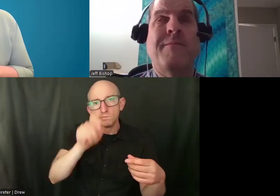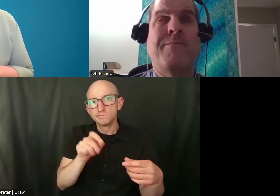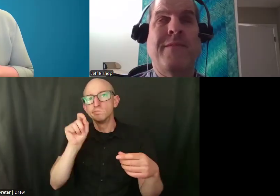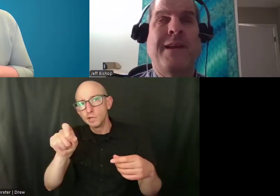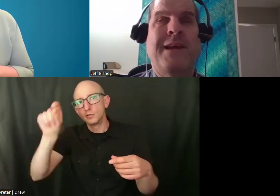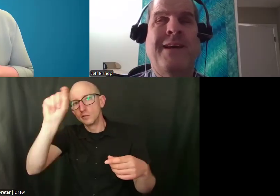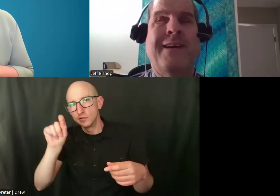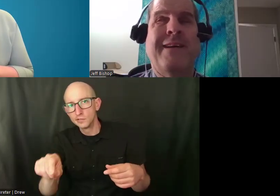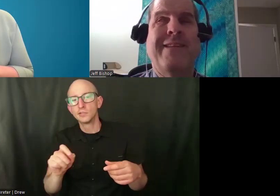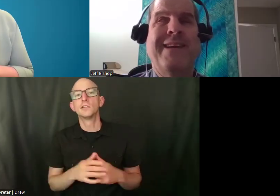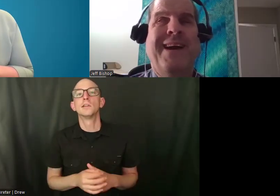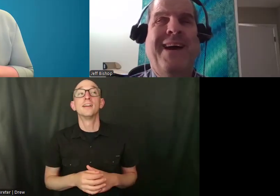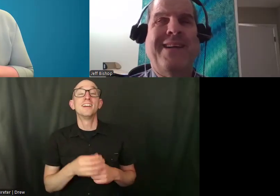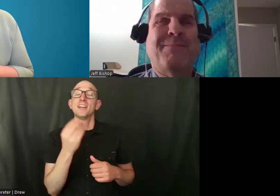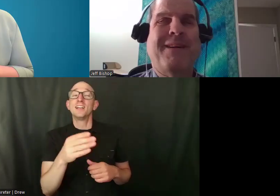is